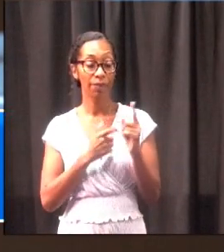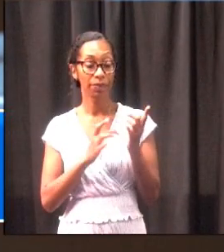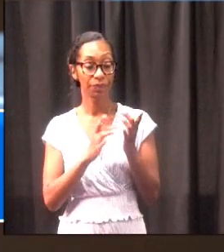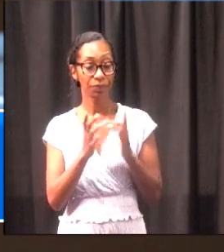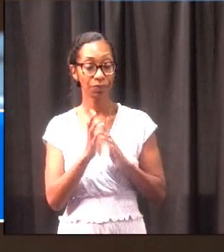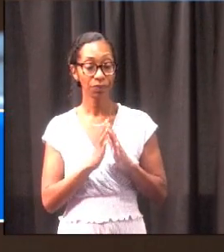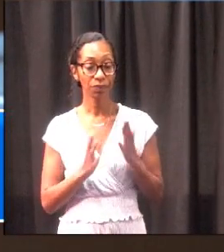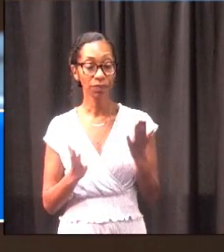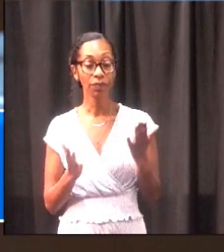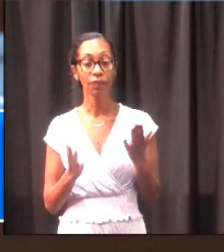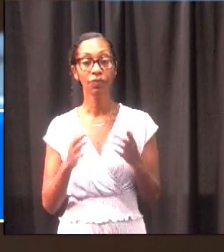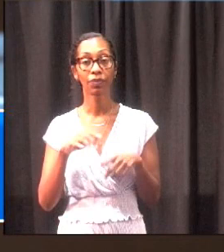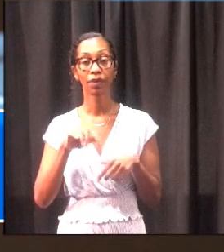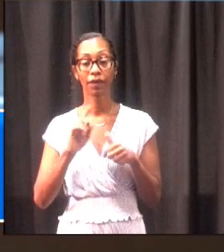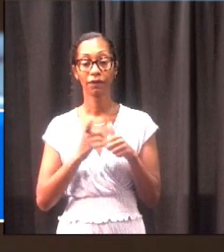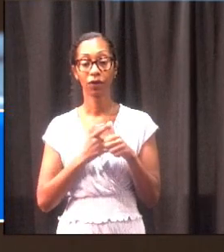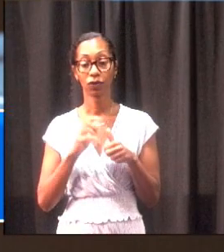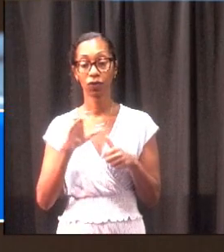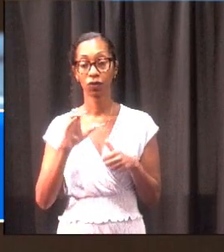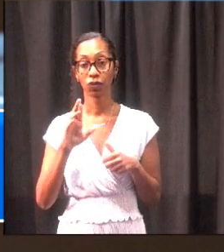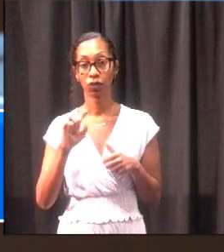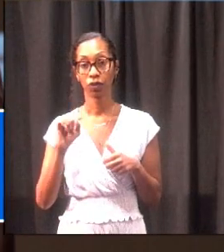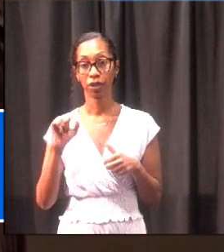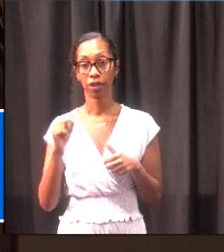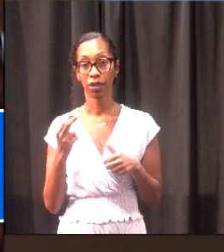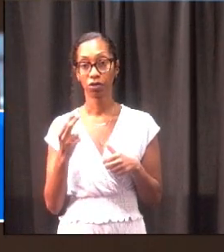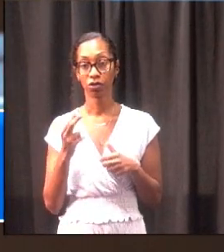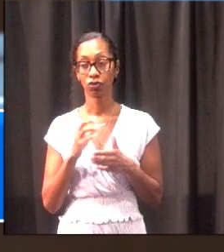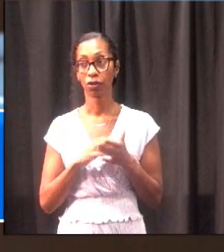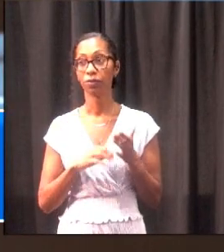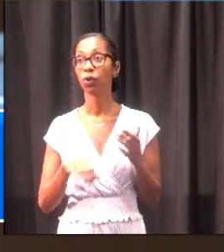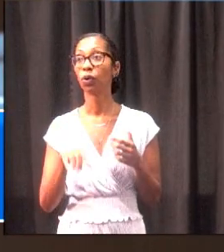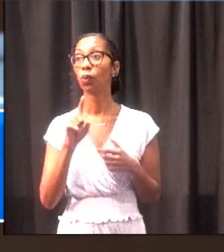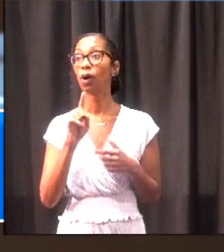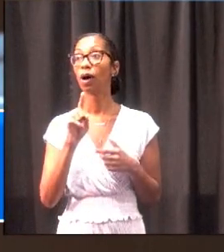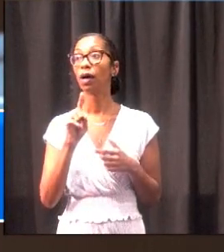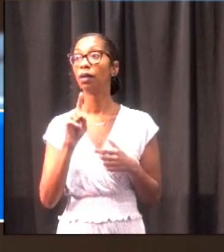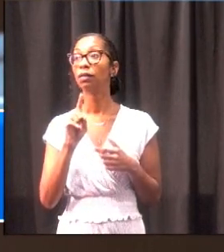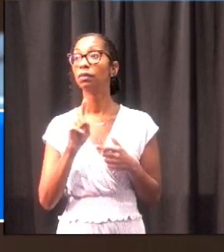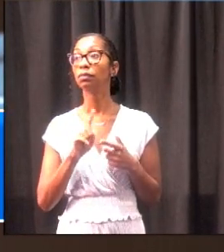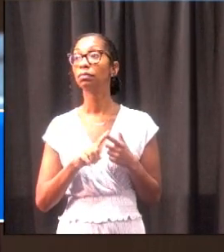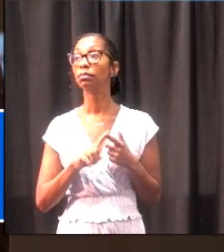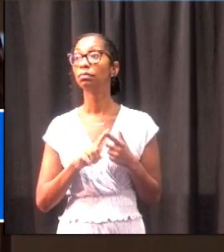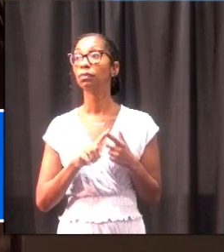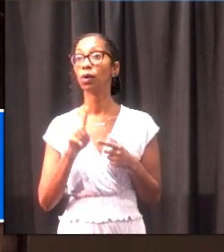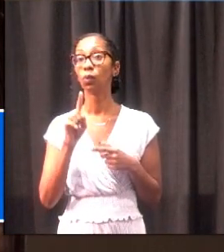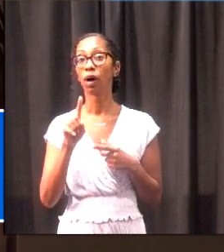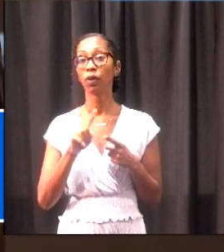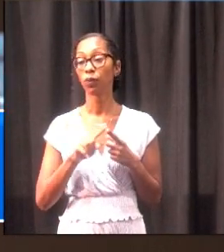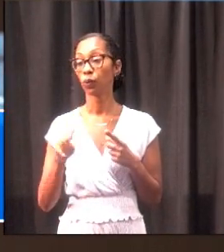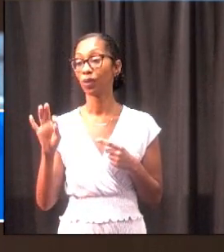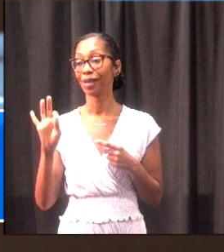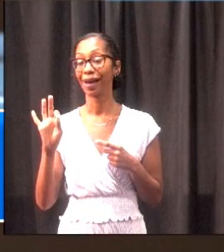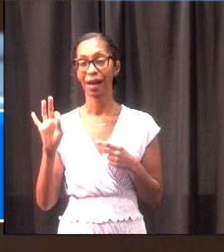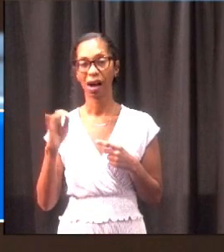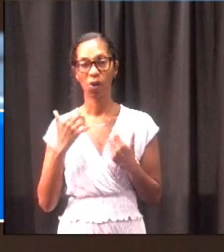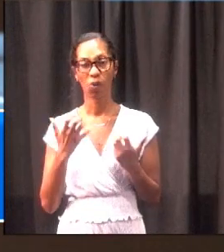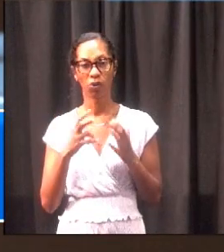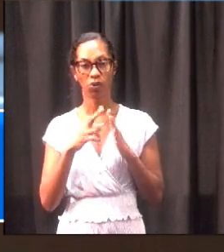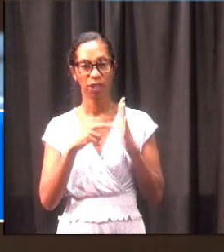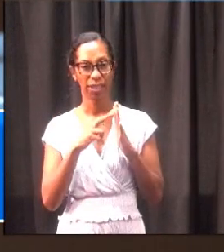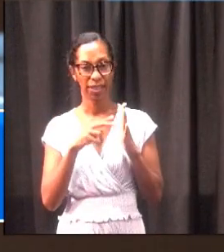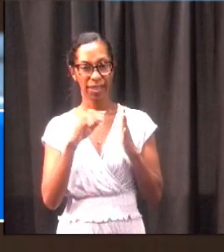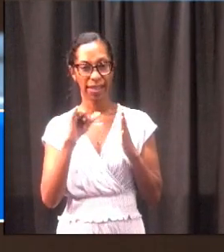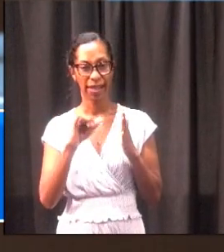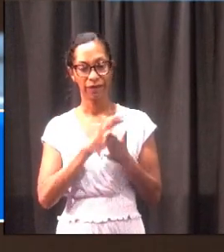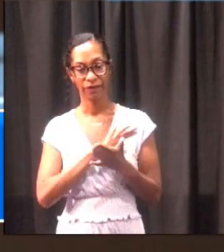turn with me to 1 Corinthians chapter 1, verses 1 through 9. I want to read that in its entirety and just say some